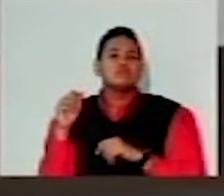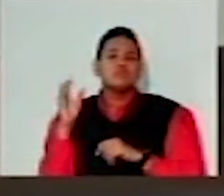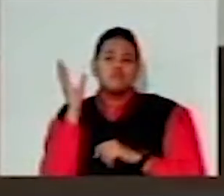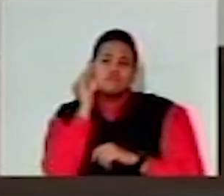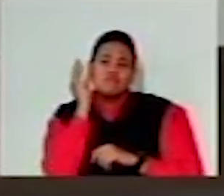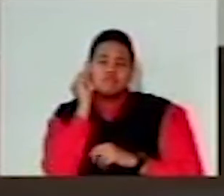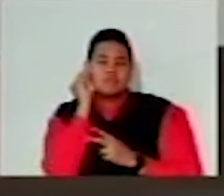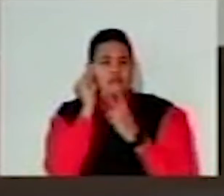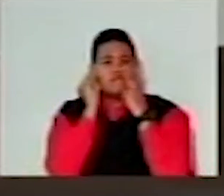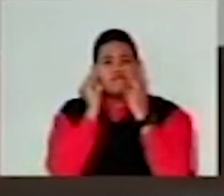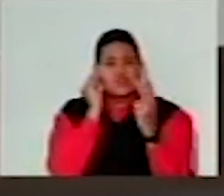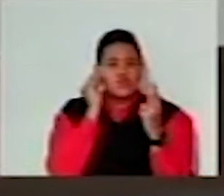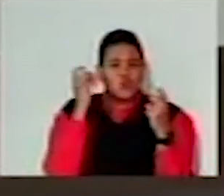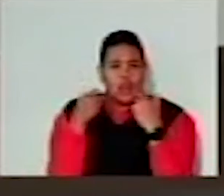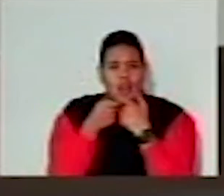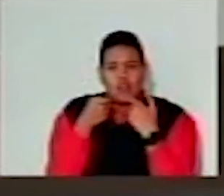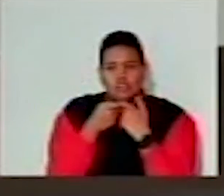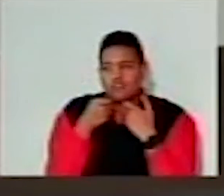electronic